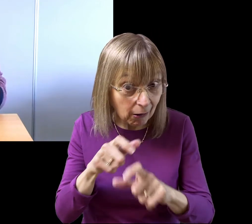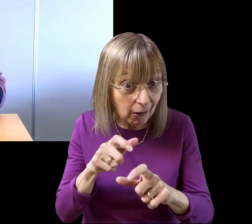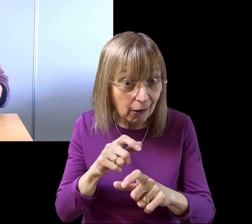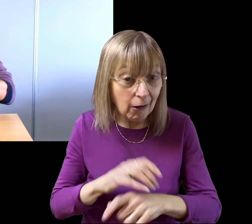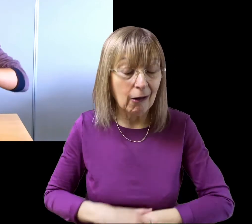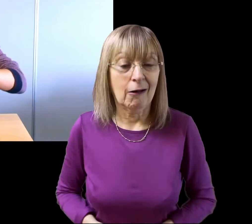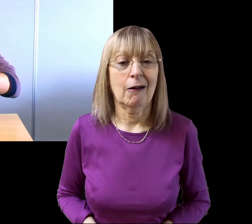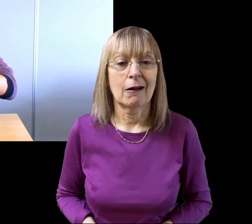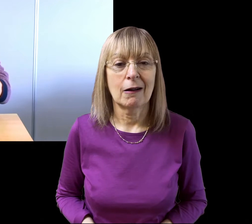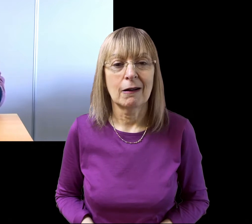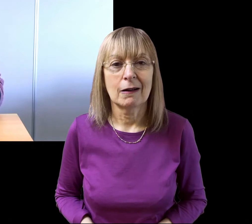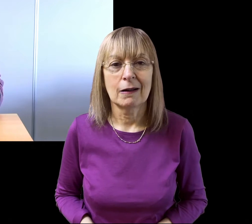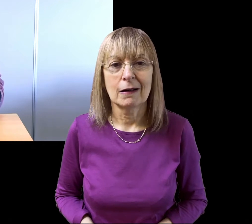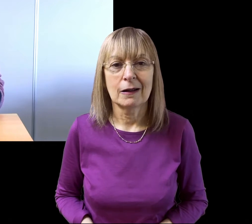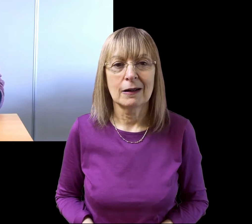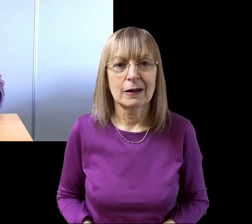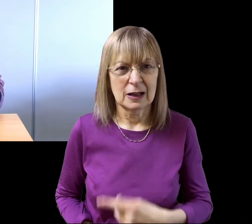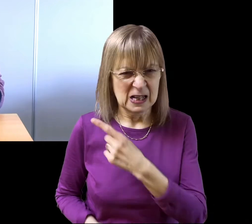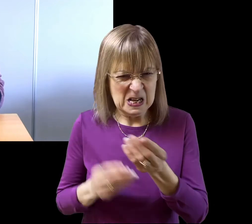you can possibly do this.